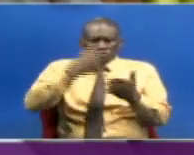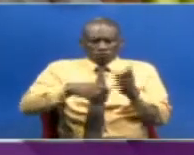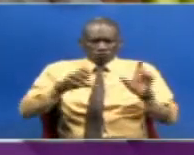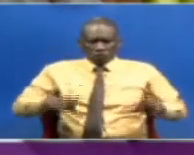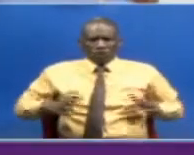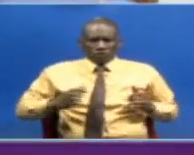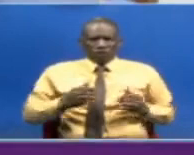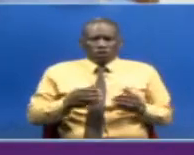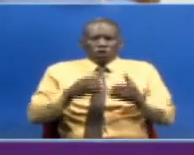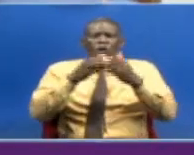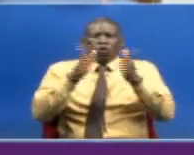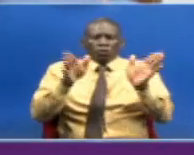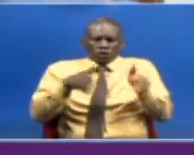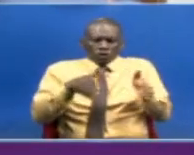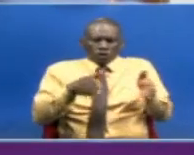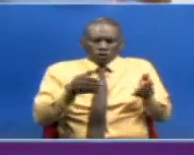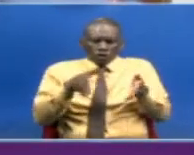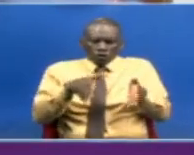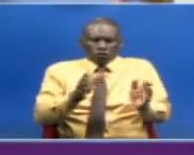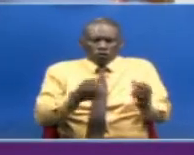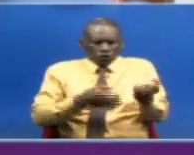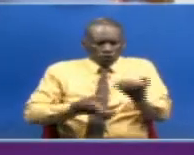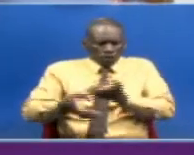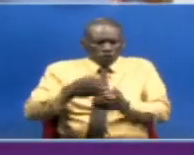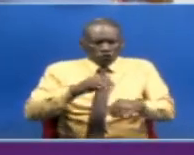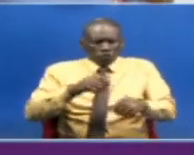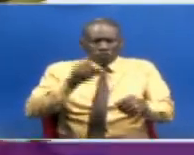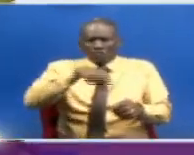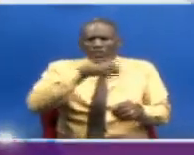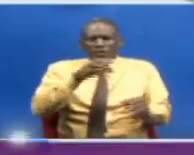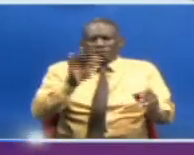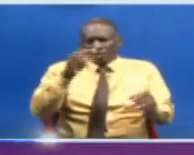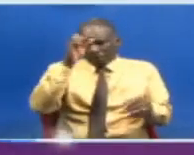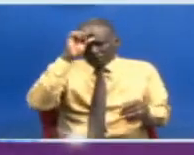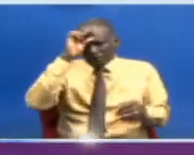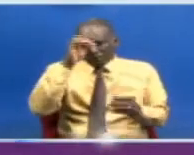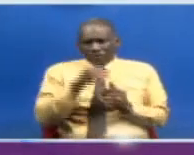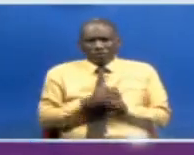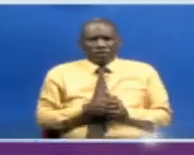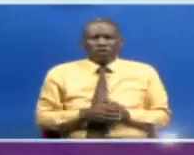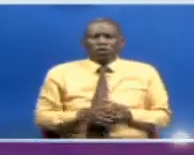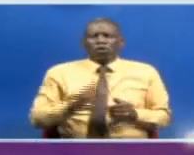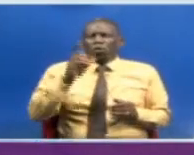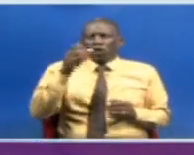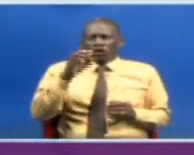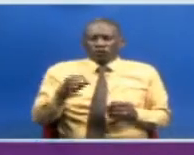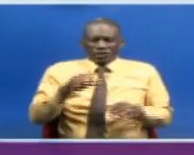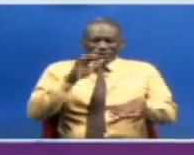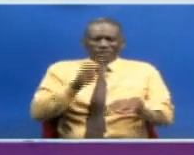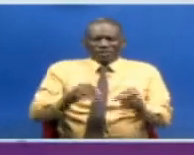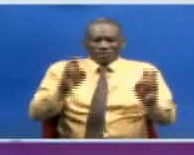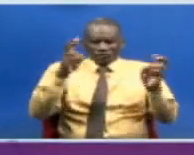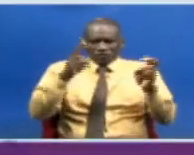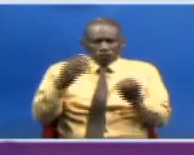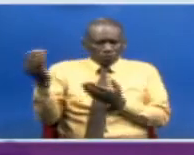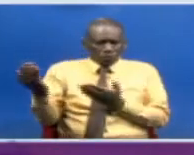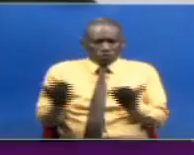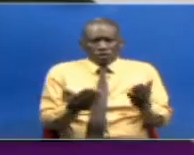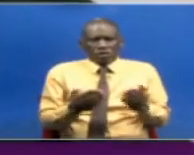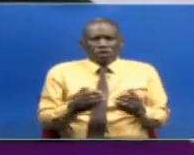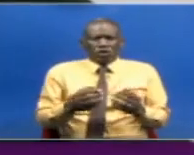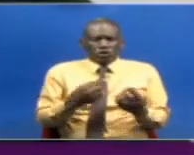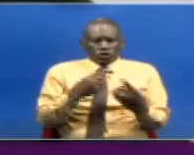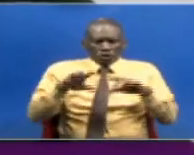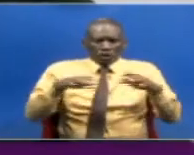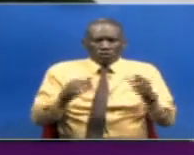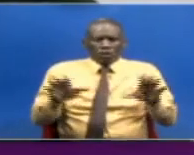the lid on deep-rooted economic blunders by the government. Poverty. One of the thorny issues raised lingered around